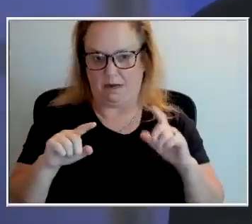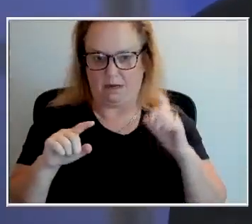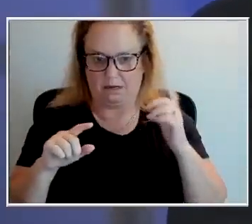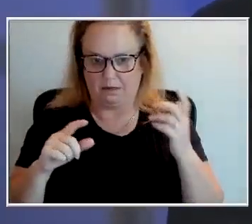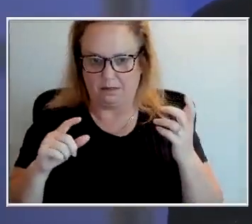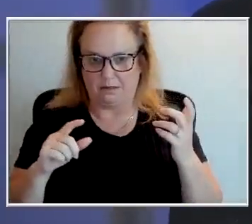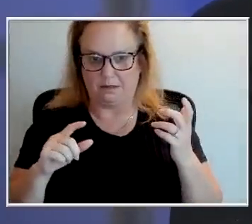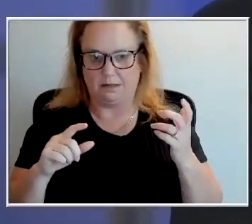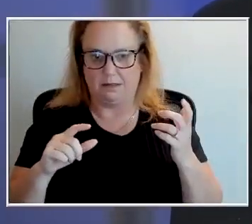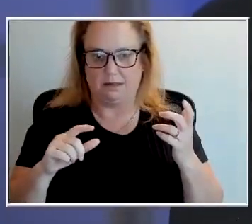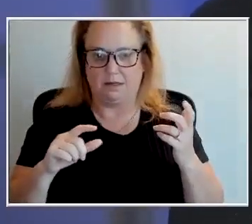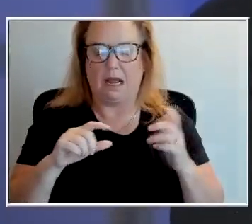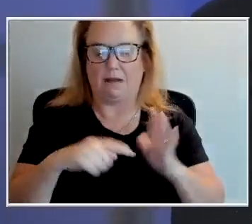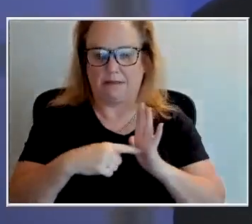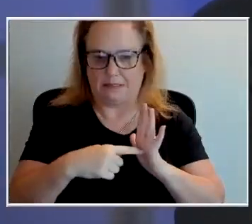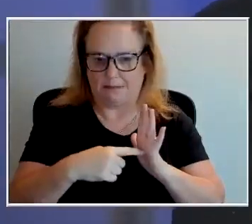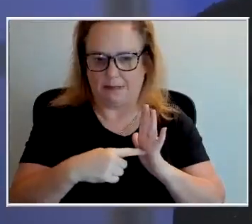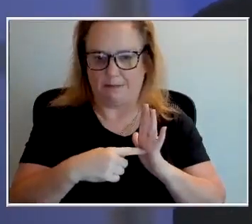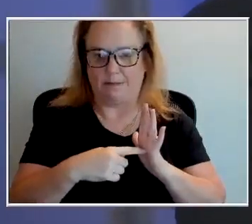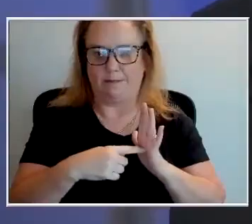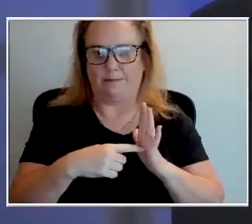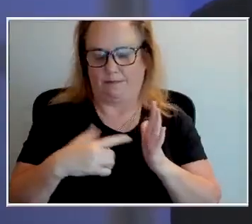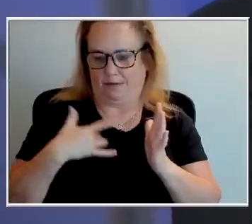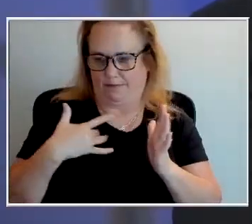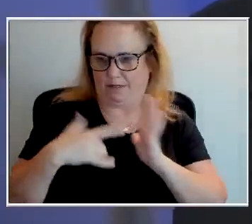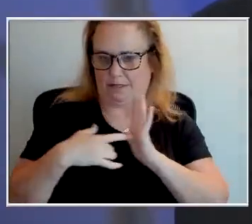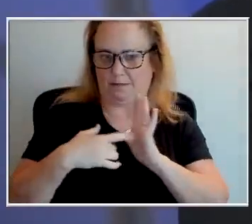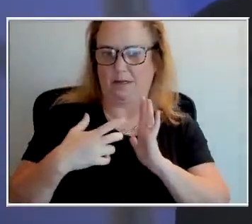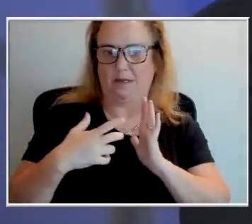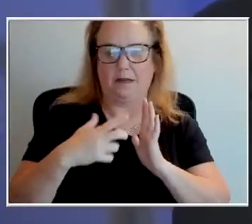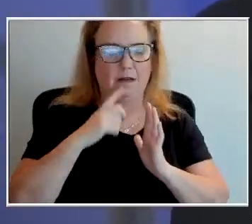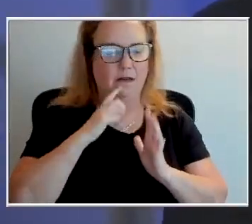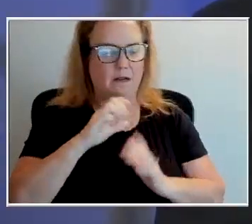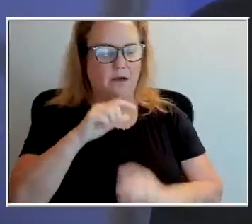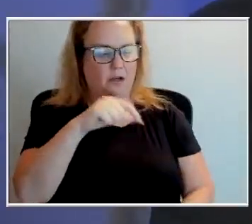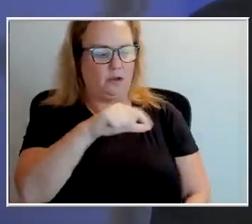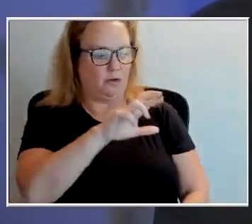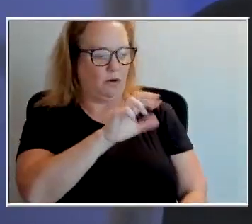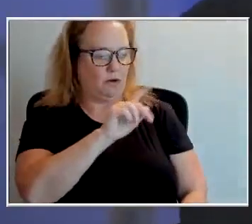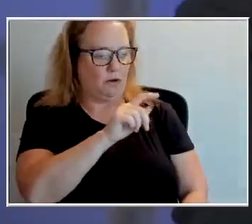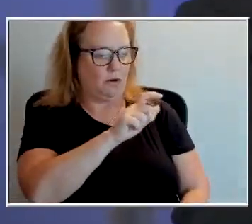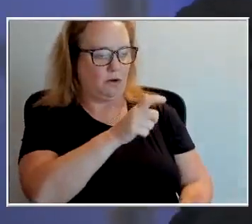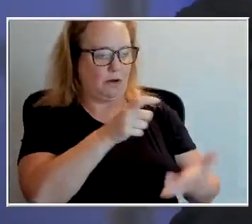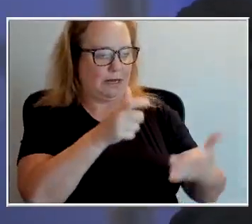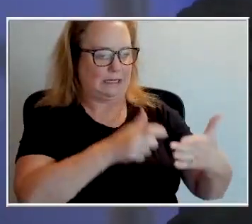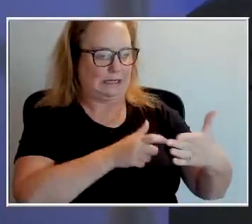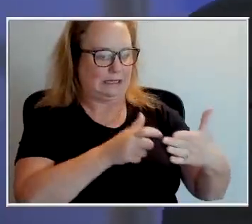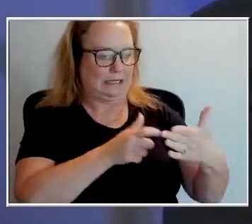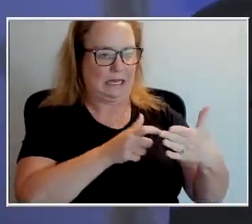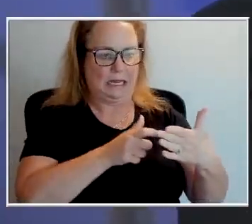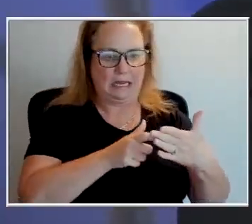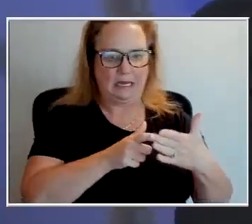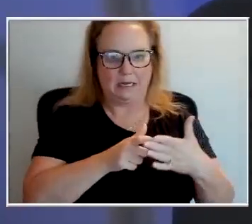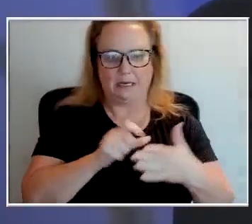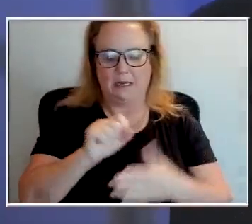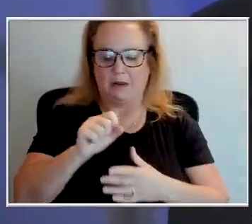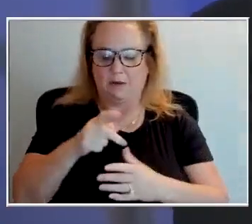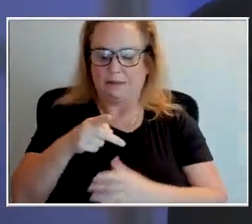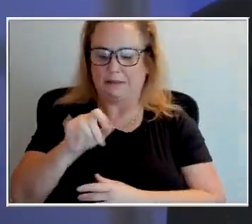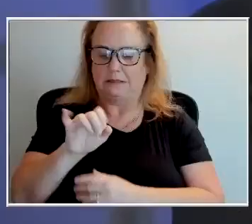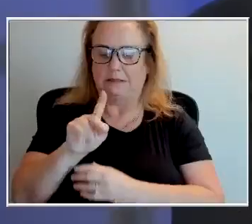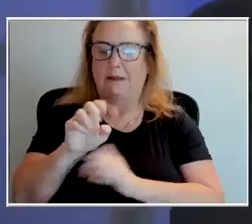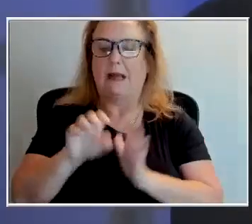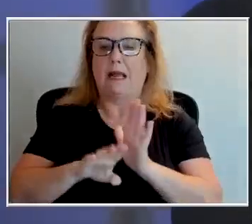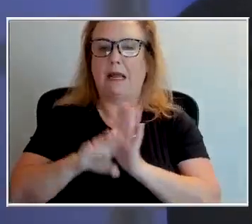would have a symptom, and then I would go down and QR code my scan, and I would get a spike. So that's when I started